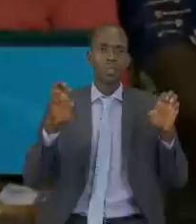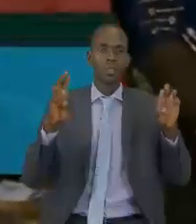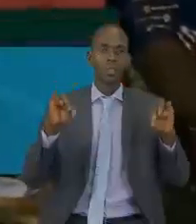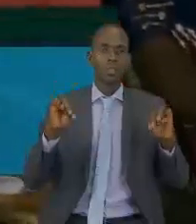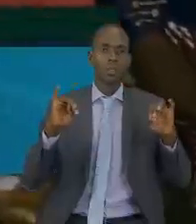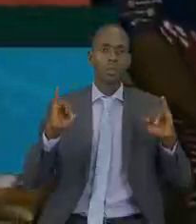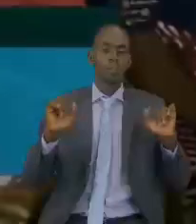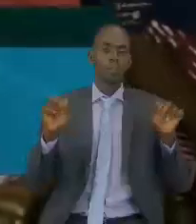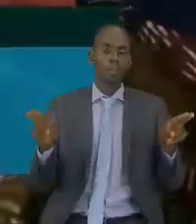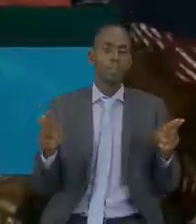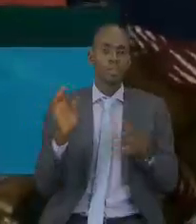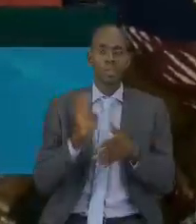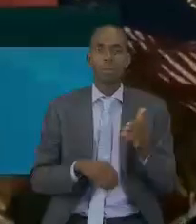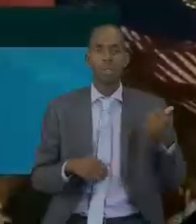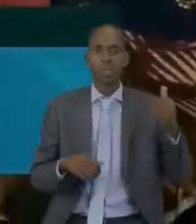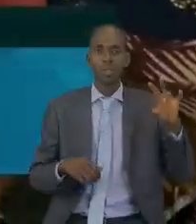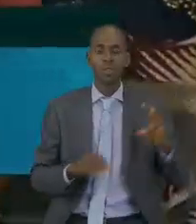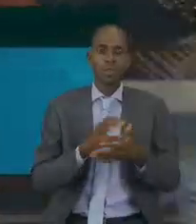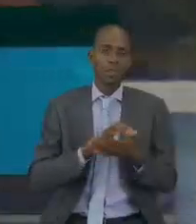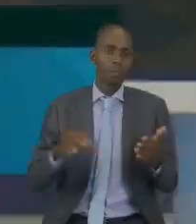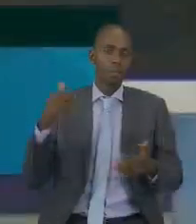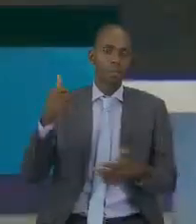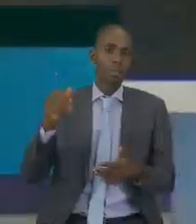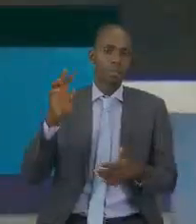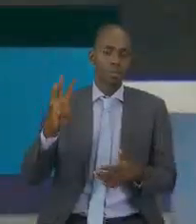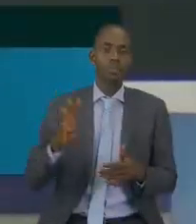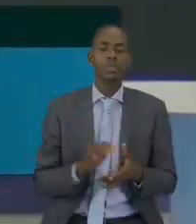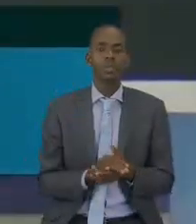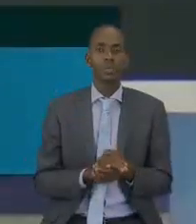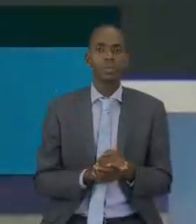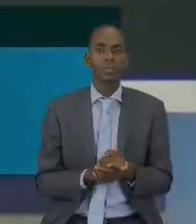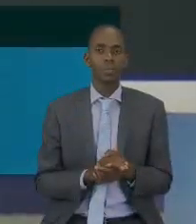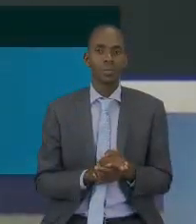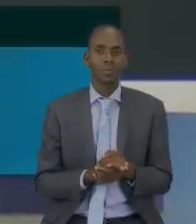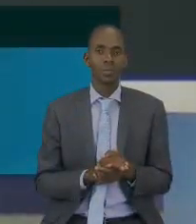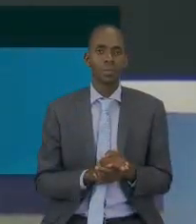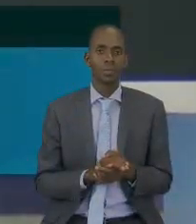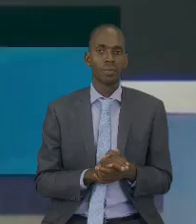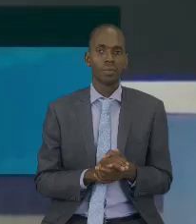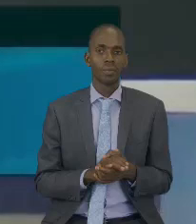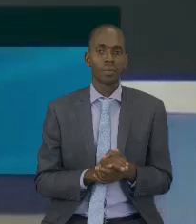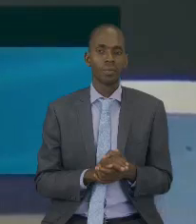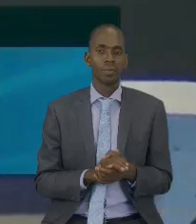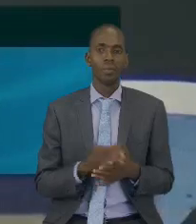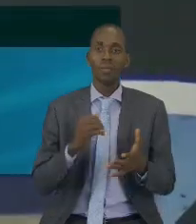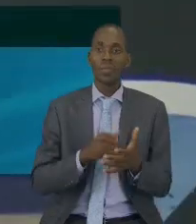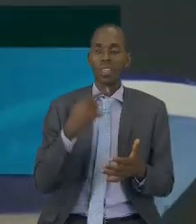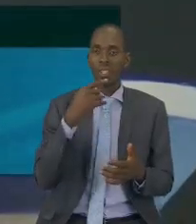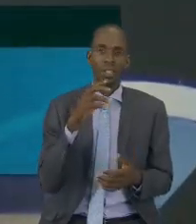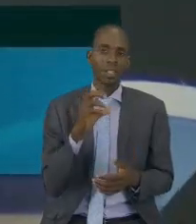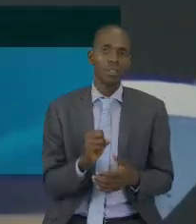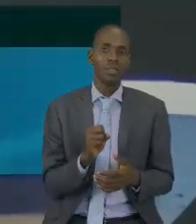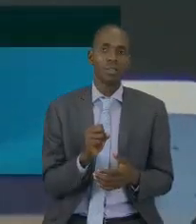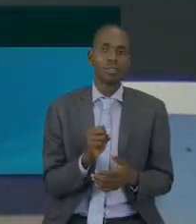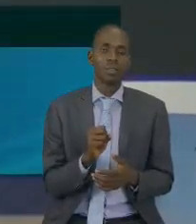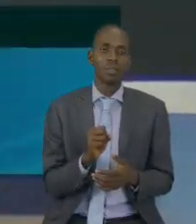chapter 17, we're looking at verse 14. It says, heal